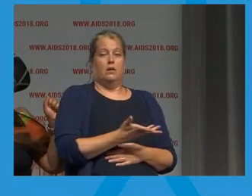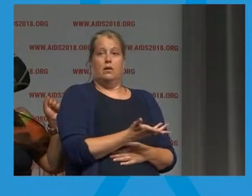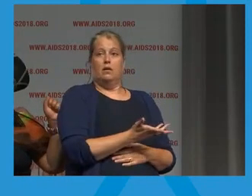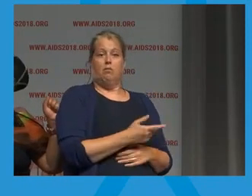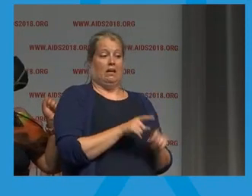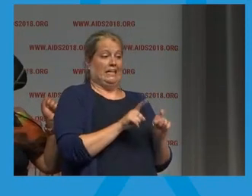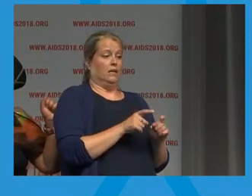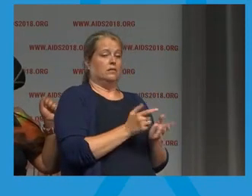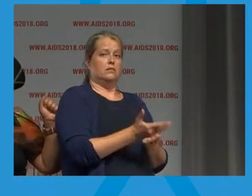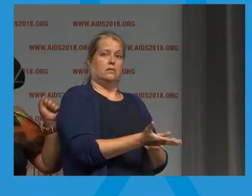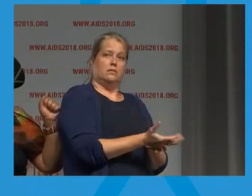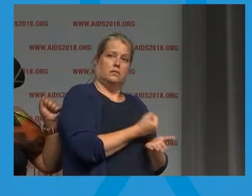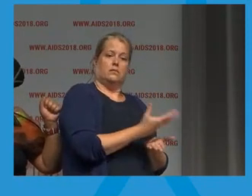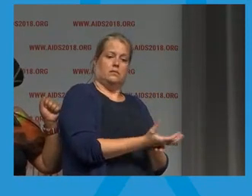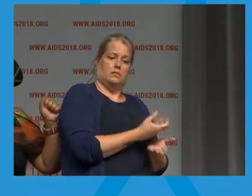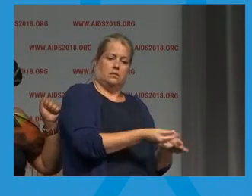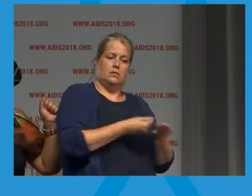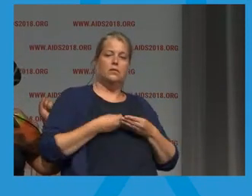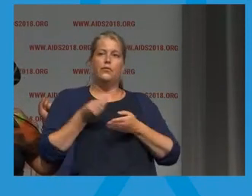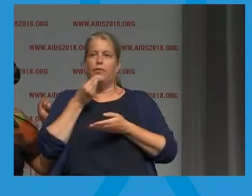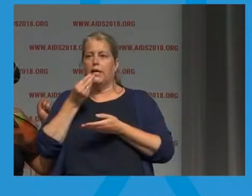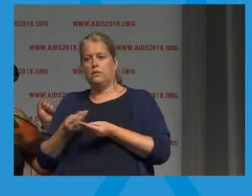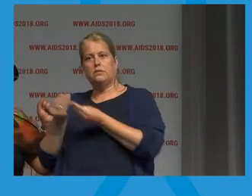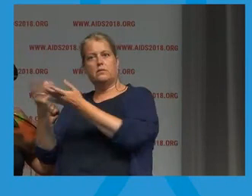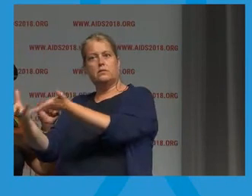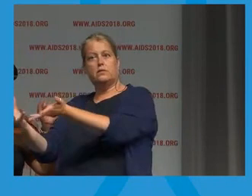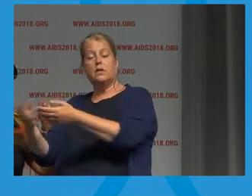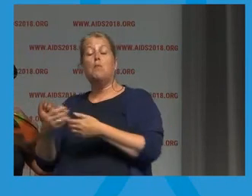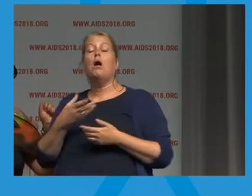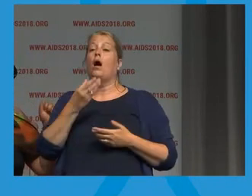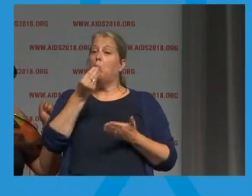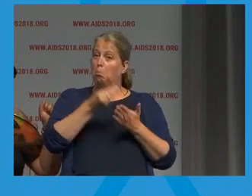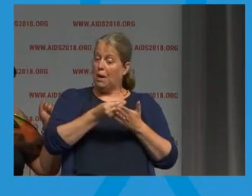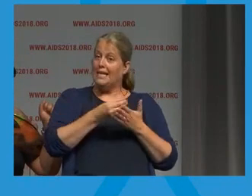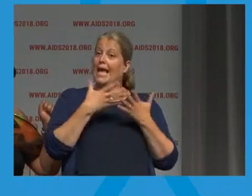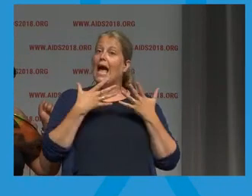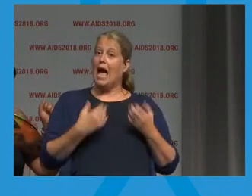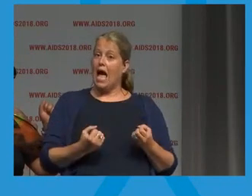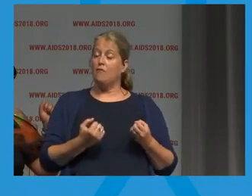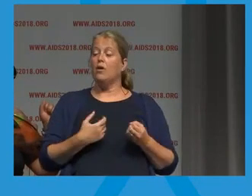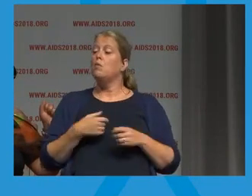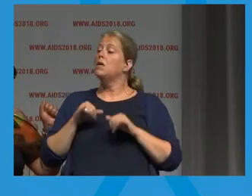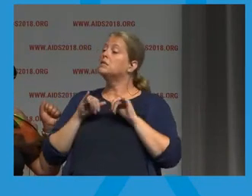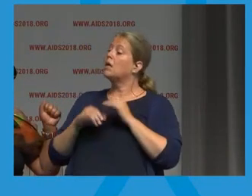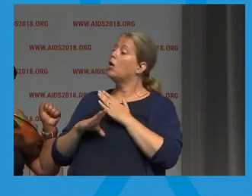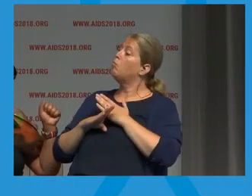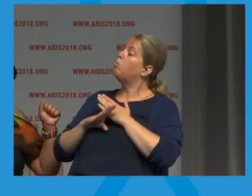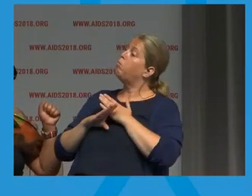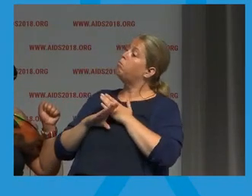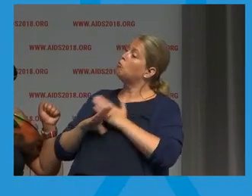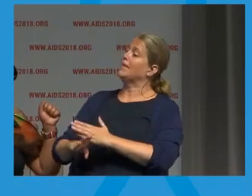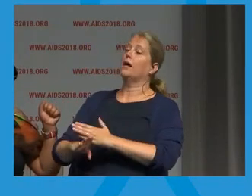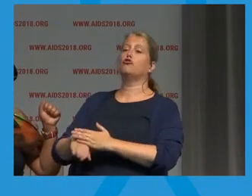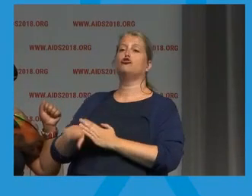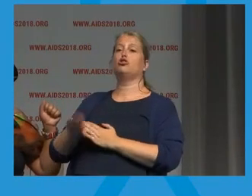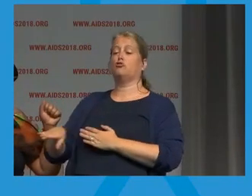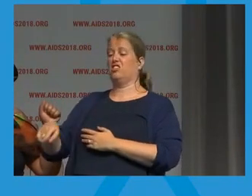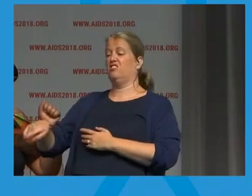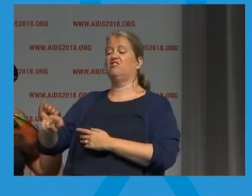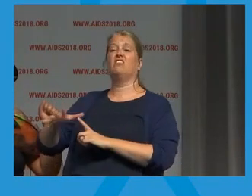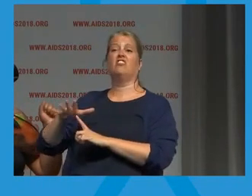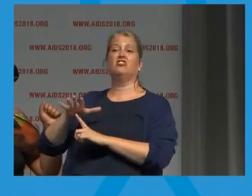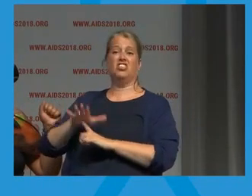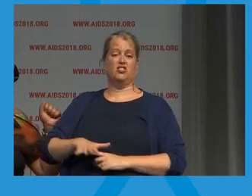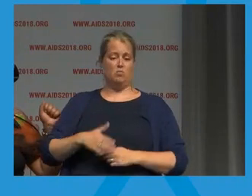to feed them. Even when we do have the money, it's still hard to protect our children from the discrimination that surrounds